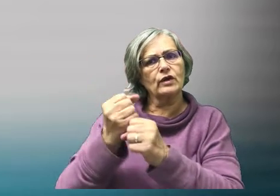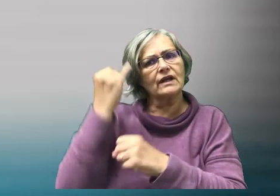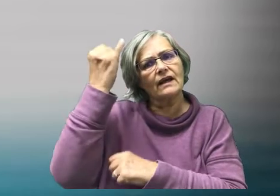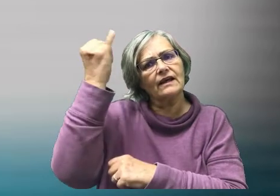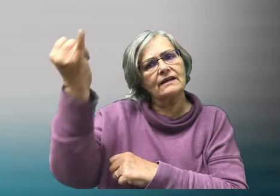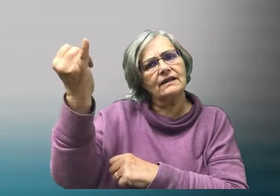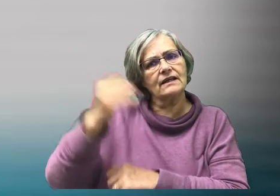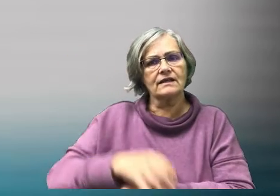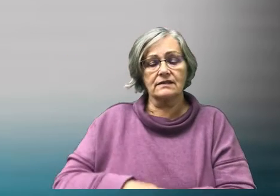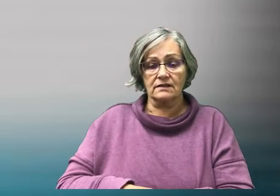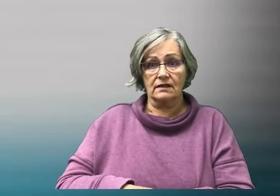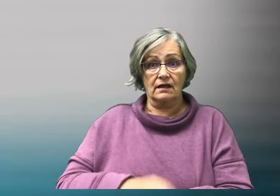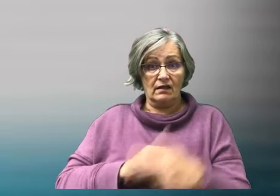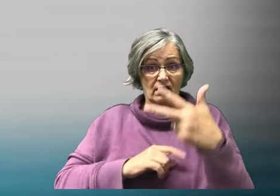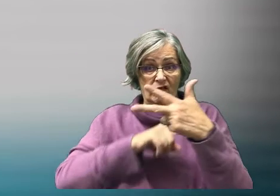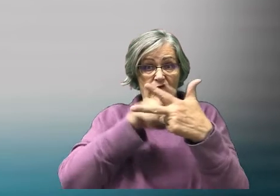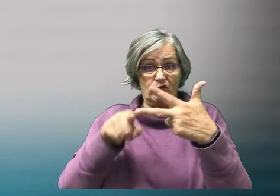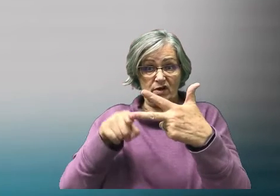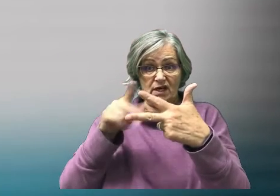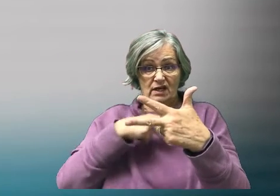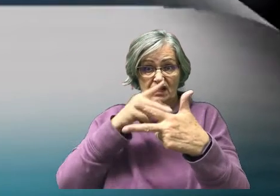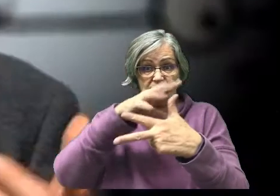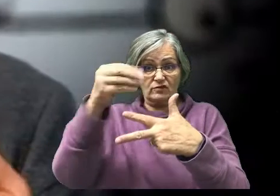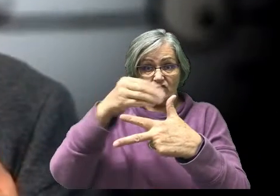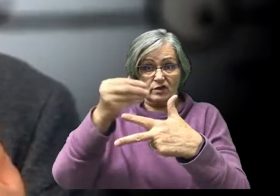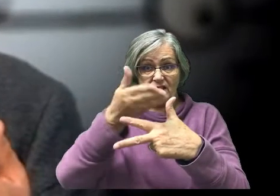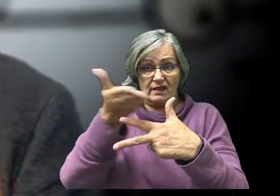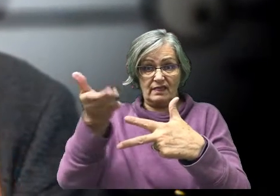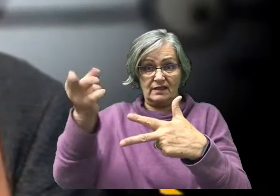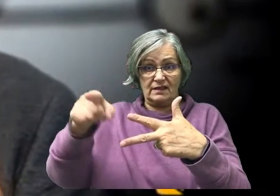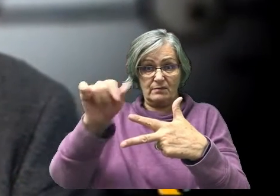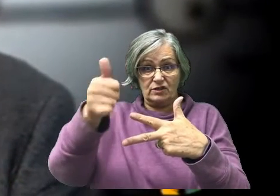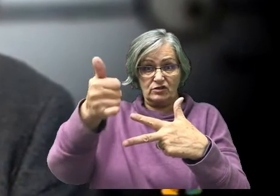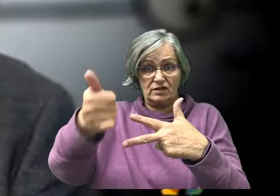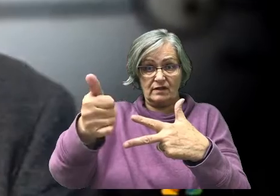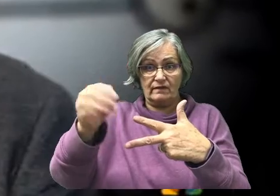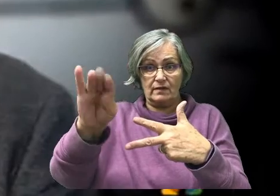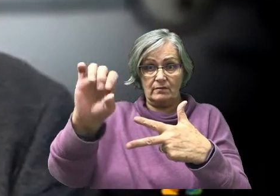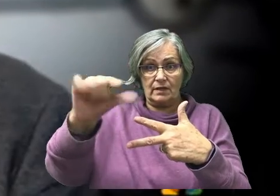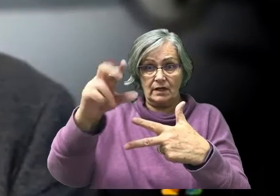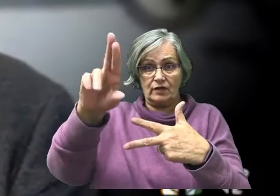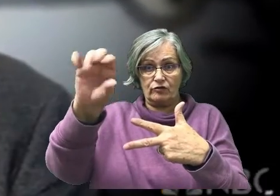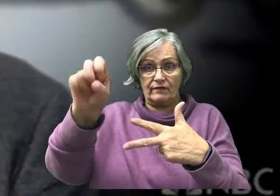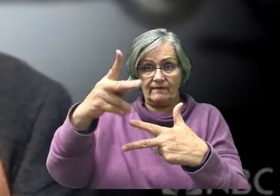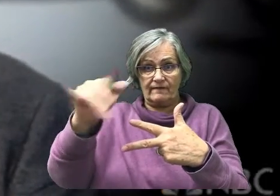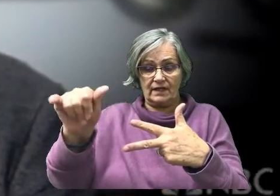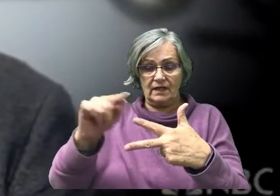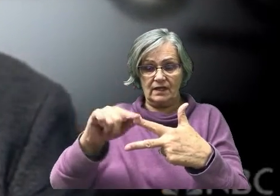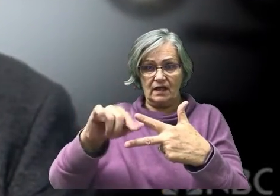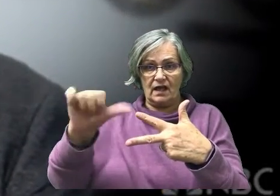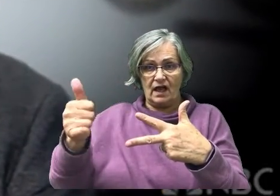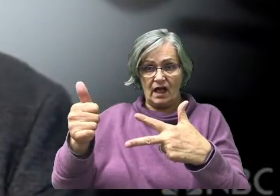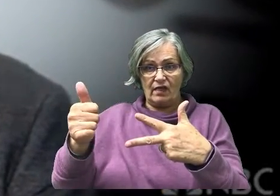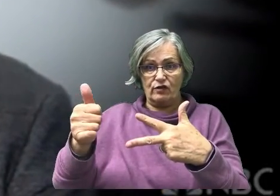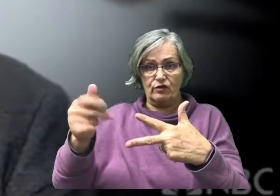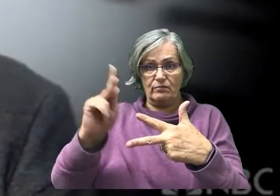Where do you get your ideas? There are three types of stories. There are things that have happened to you, that's called biography, things that have happened